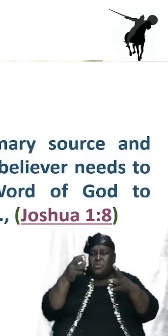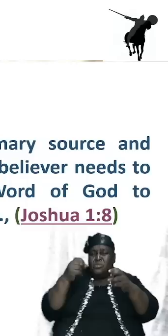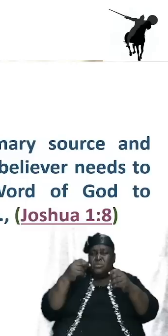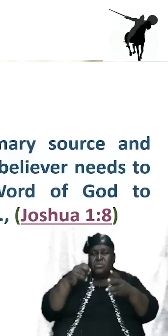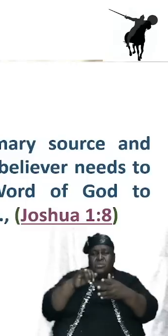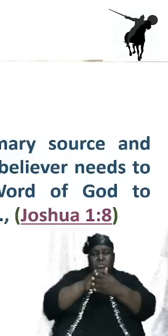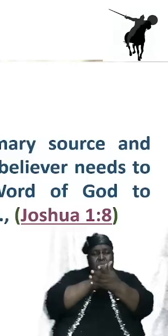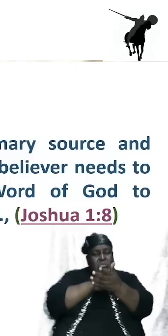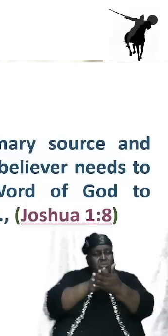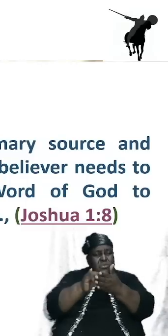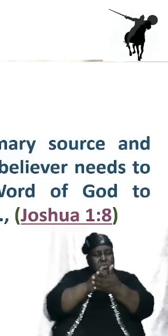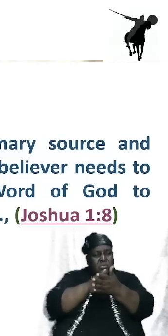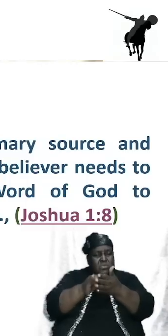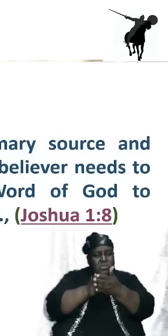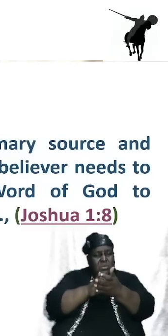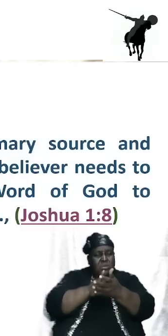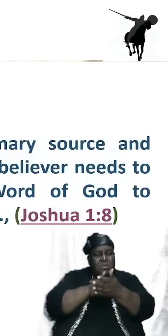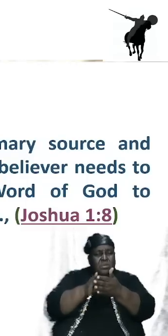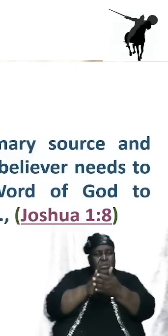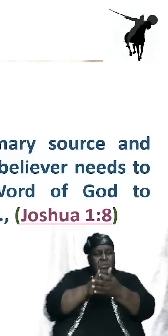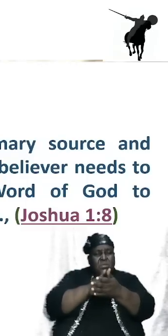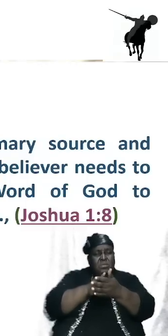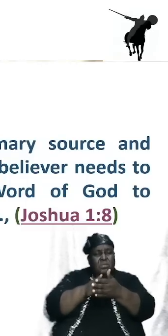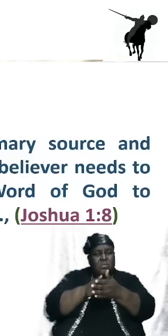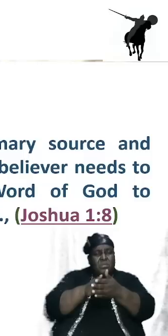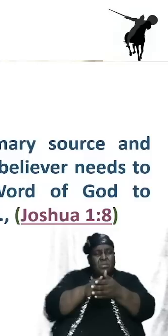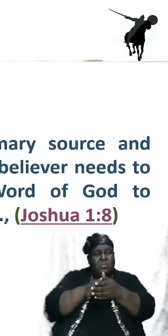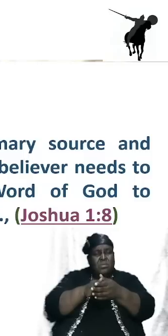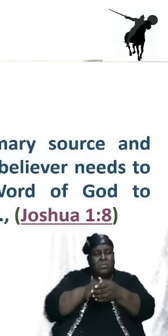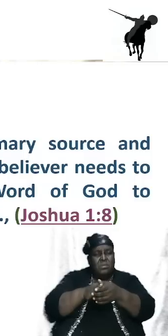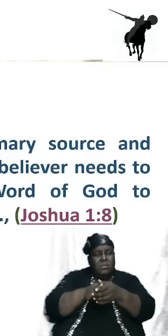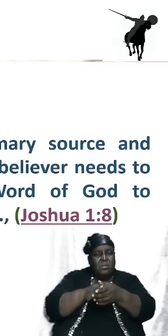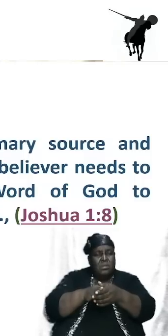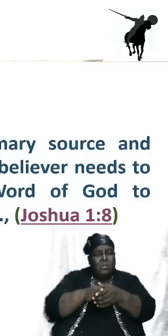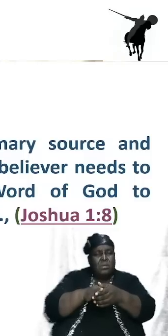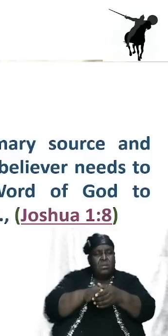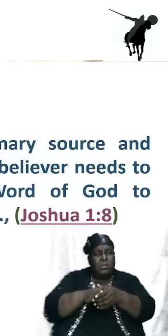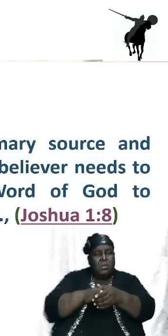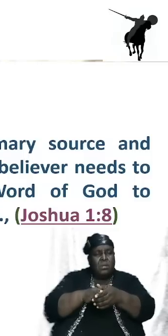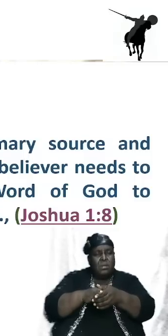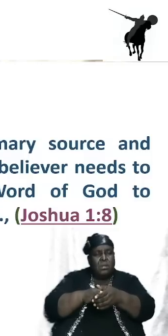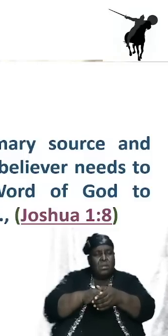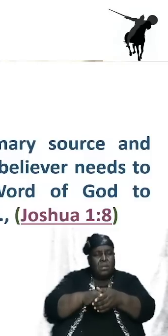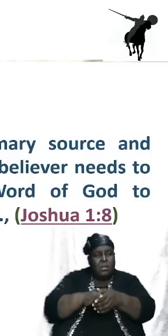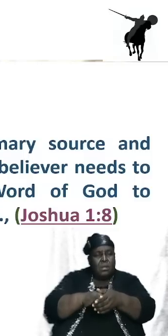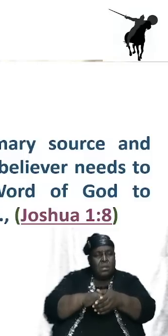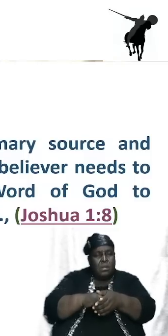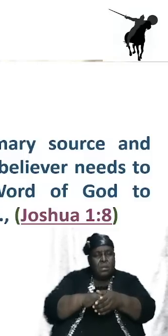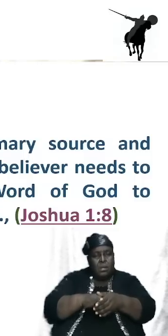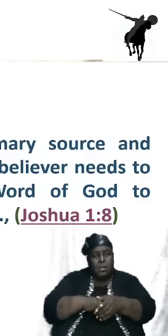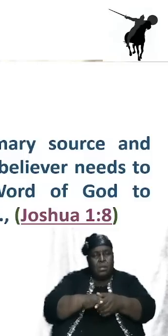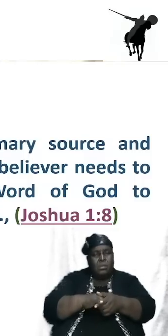But guess what happens? Just stick to the simplicity of the word. Stick in the word, man. Study the word. Read the word.